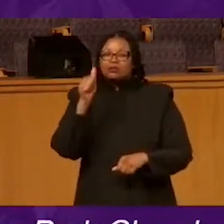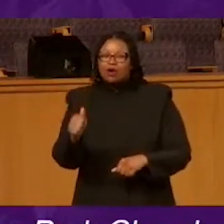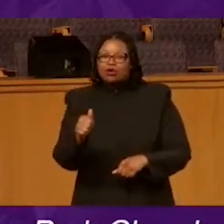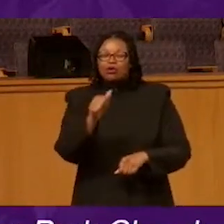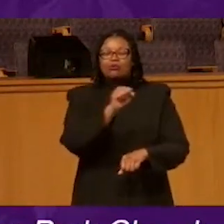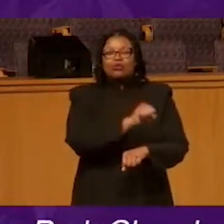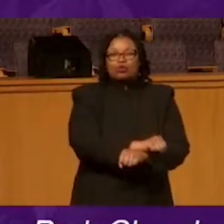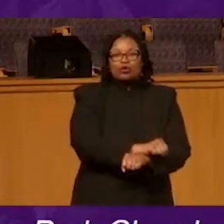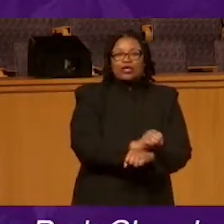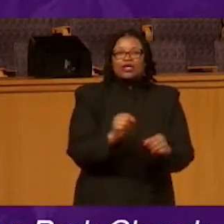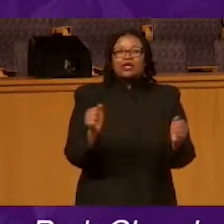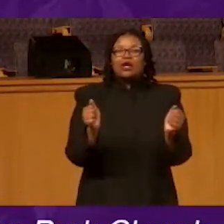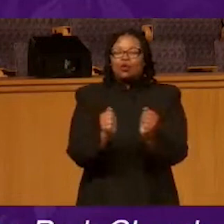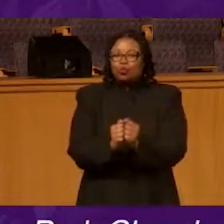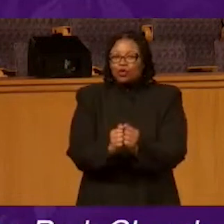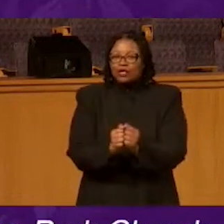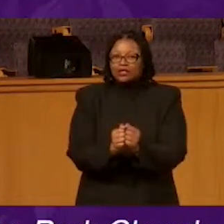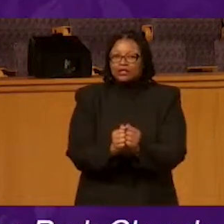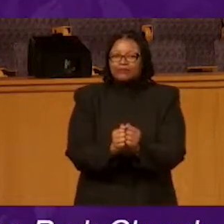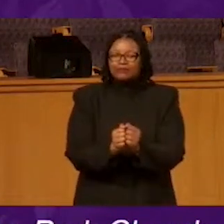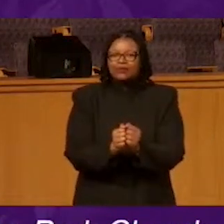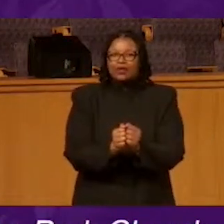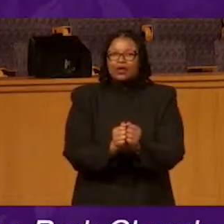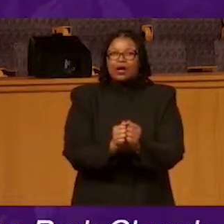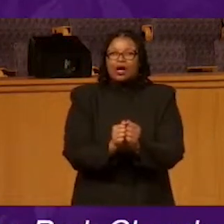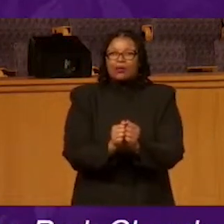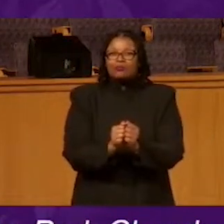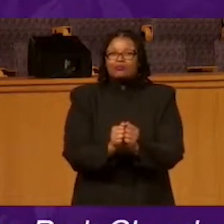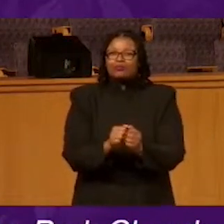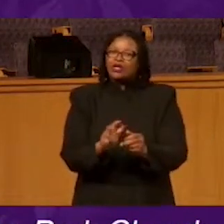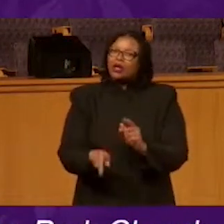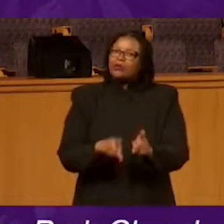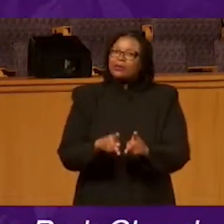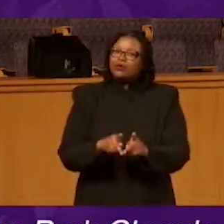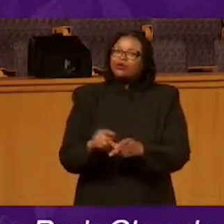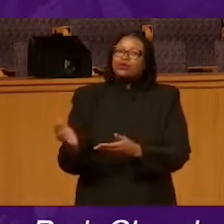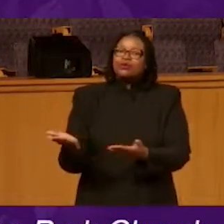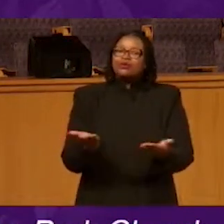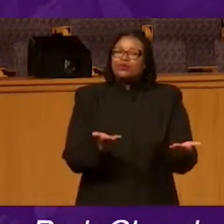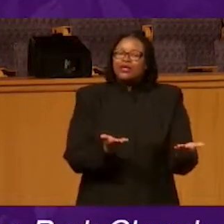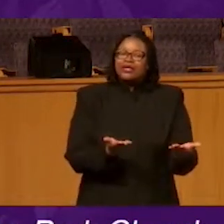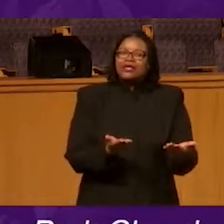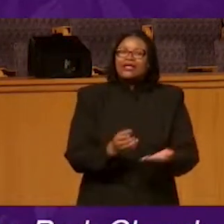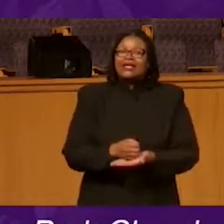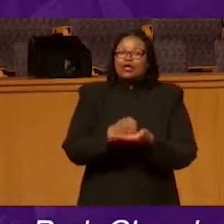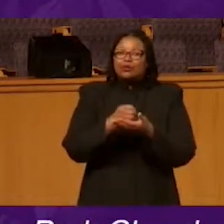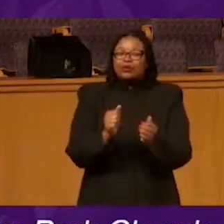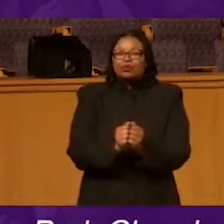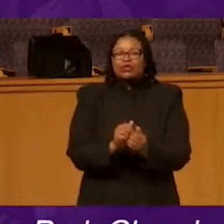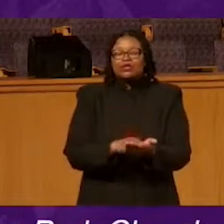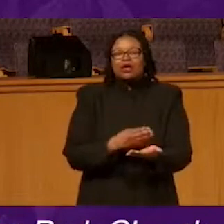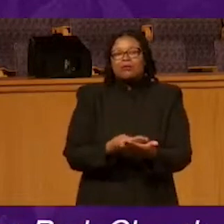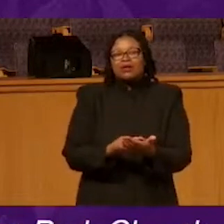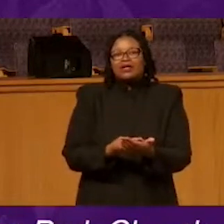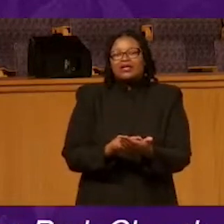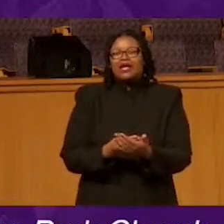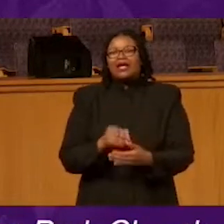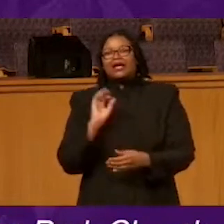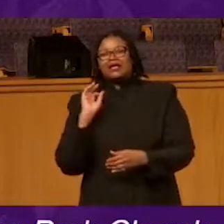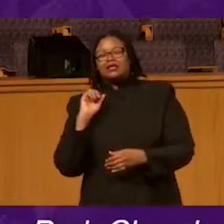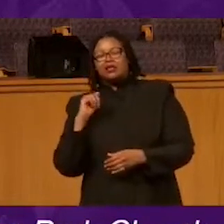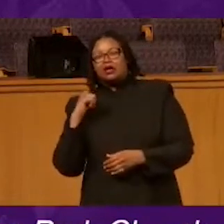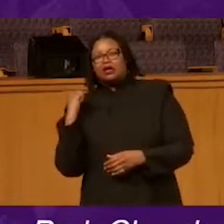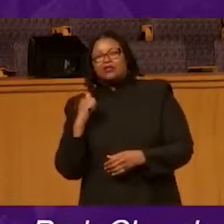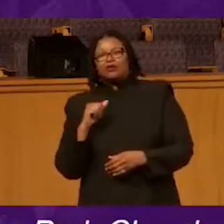working with funders. We're going to be working with clergy. On Tuesday at